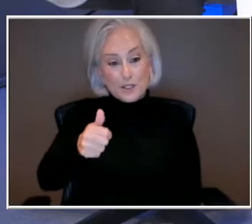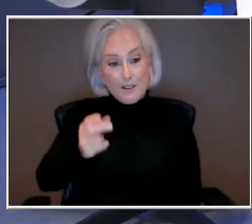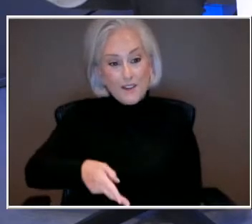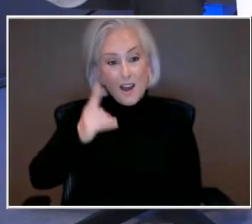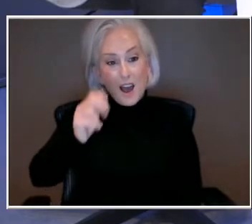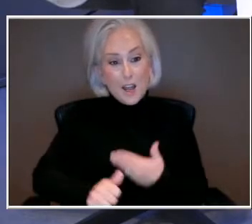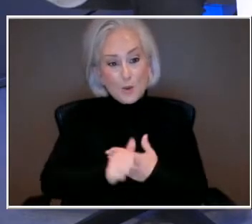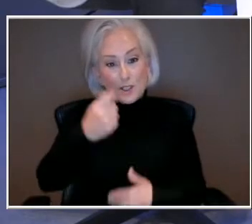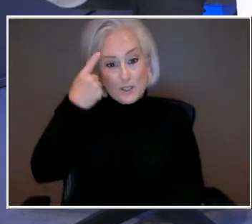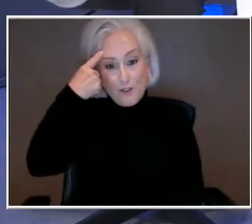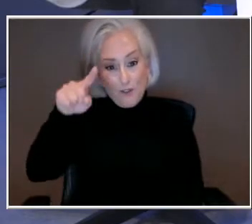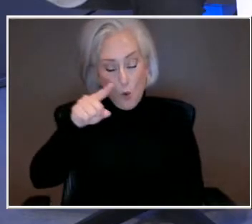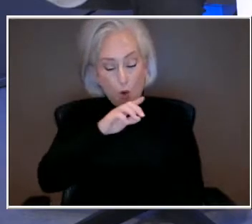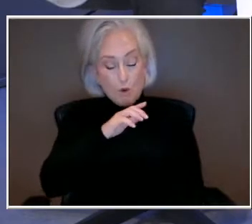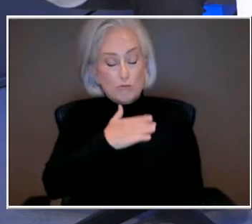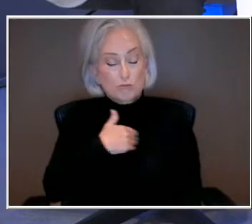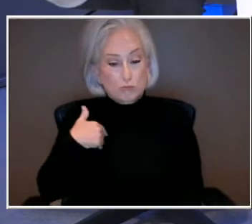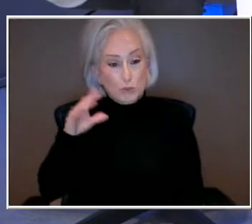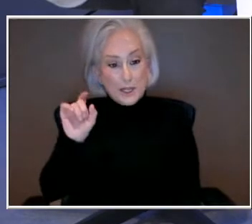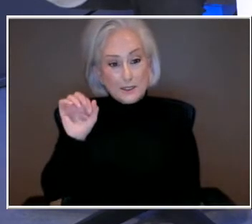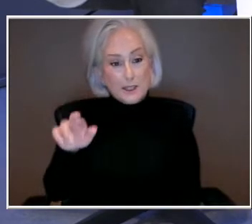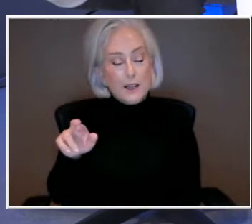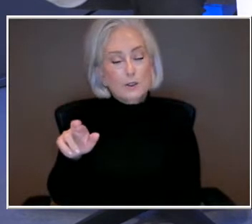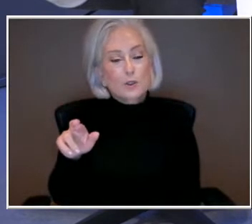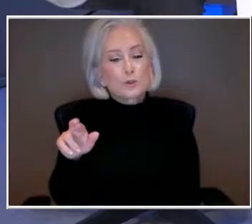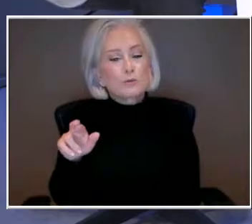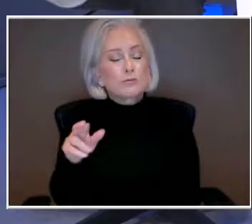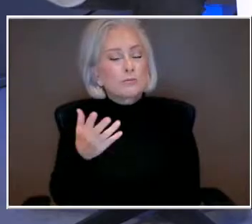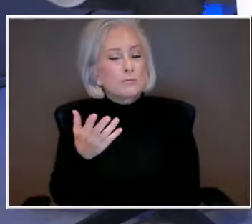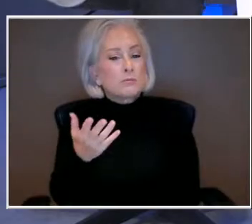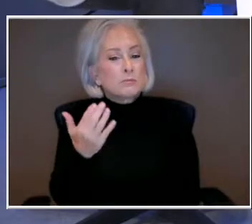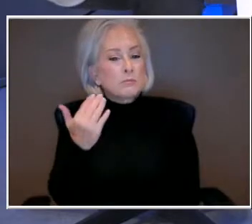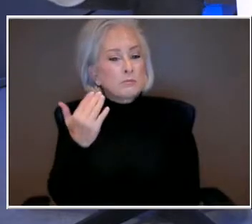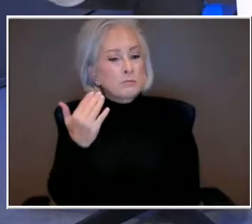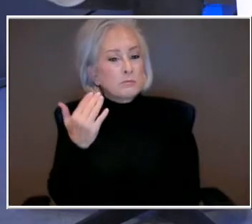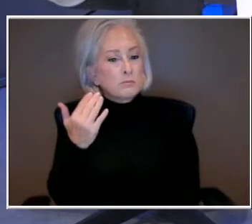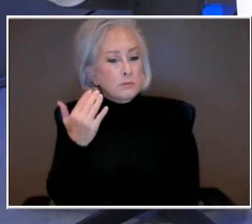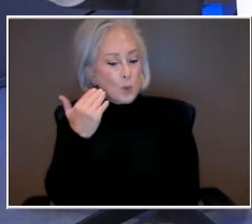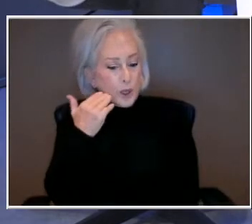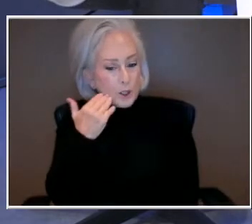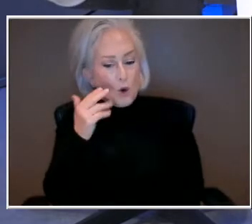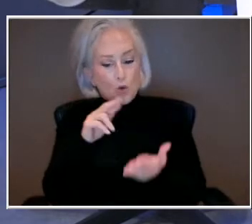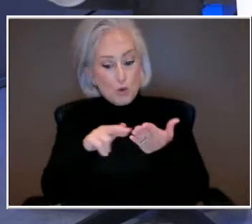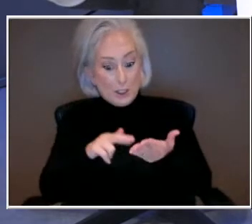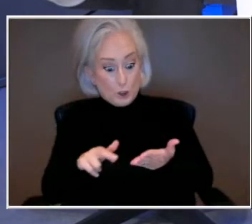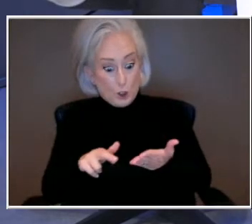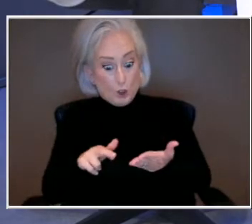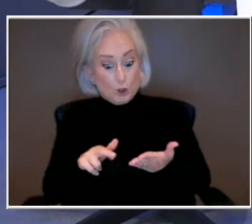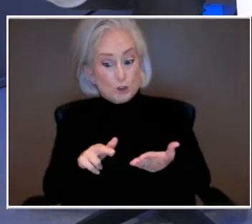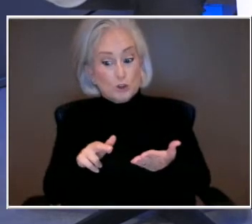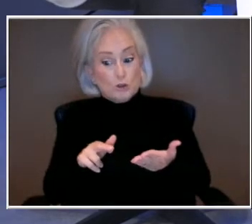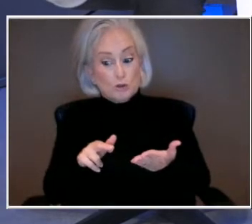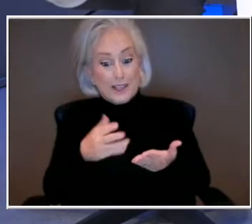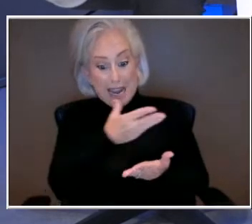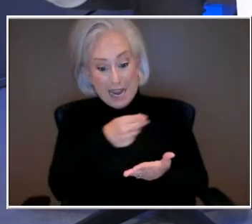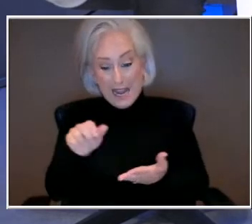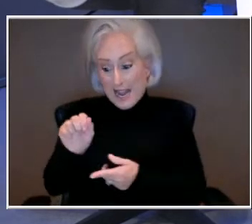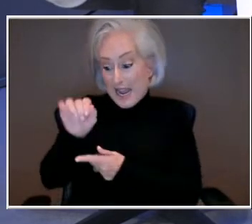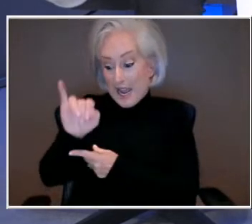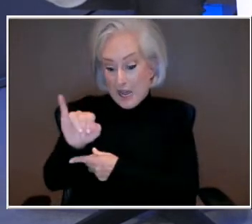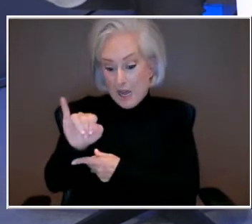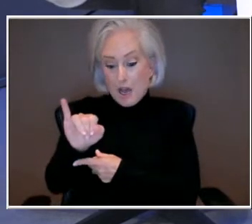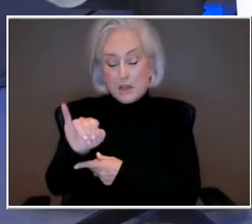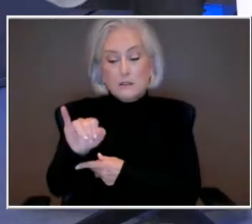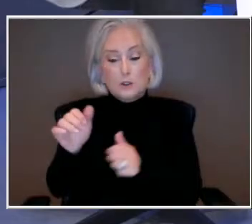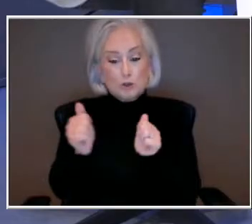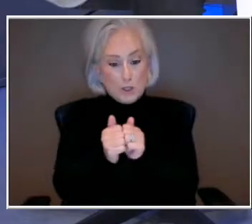know, which is we know is a place that researchers believe that AI does show a lot of promise. What makes you high